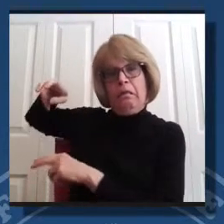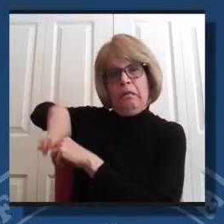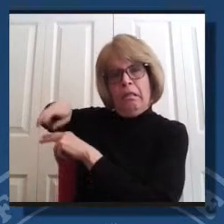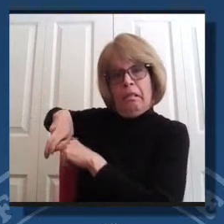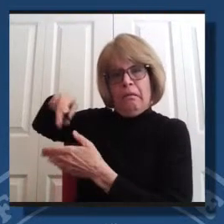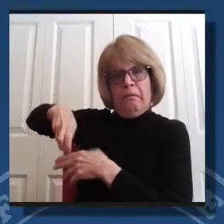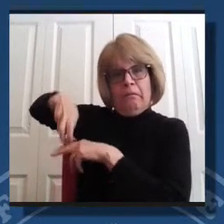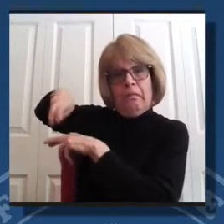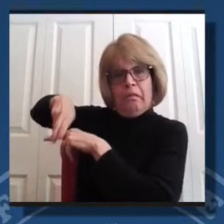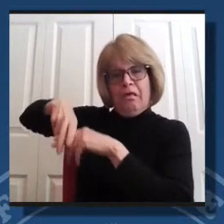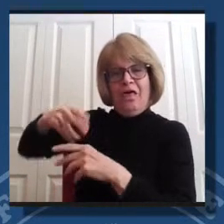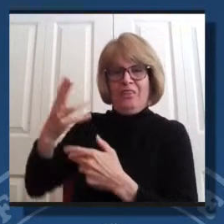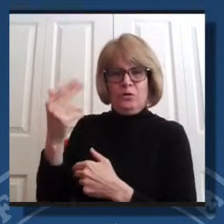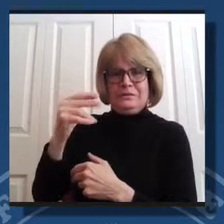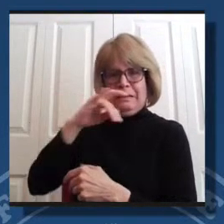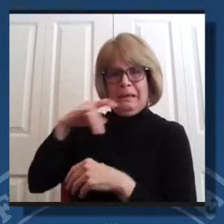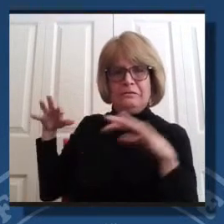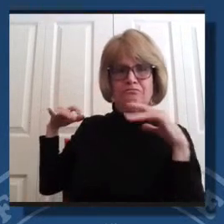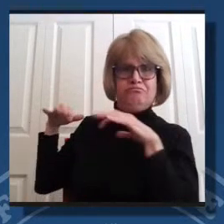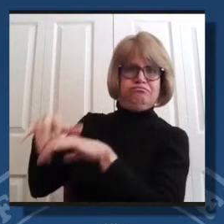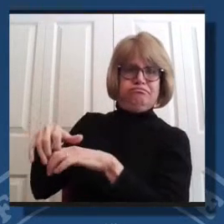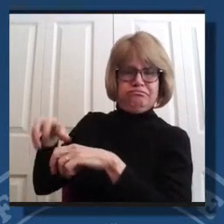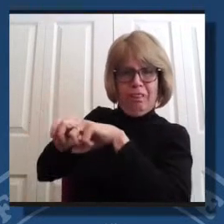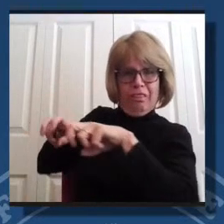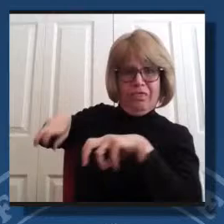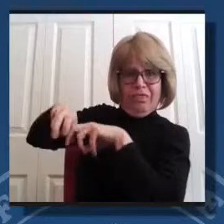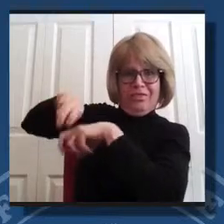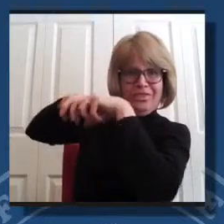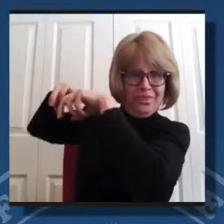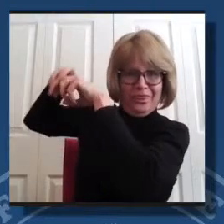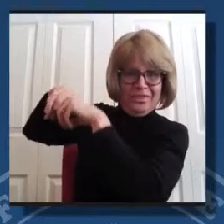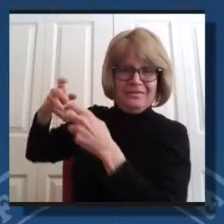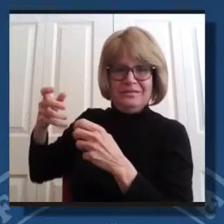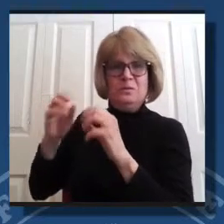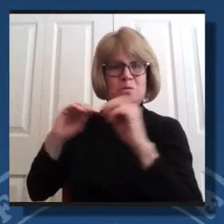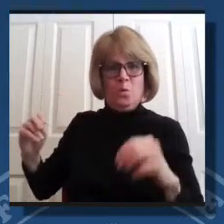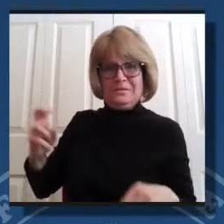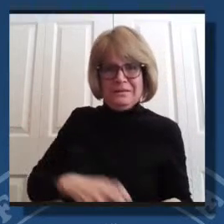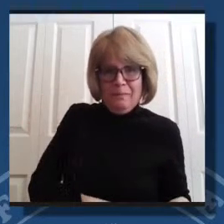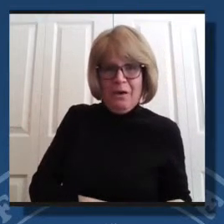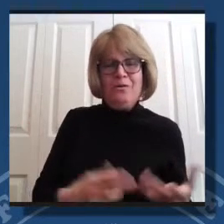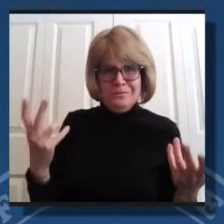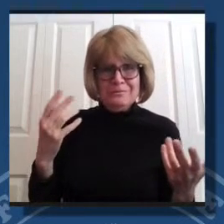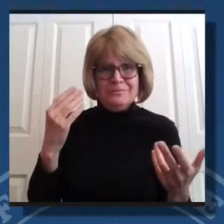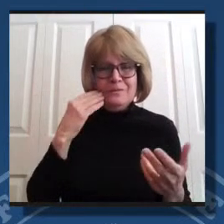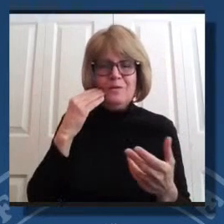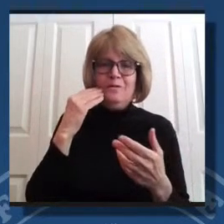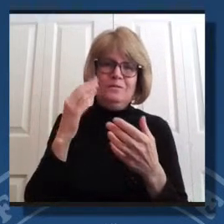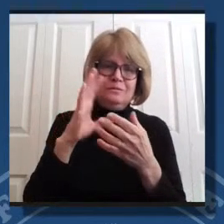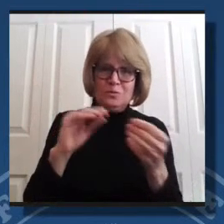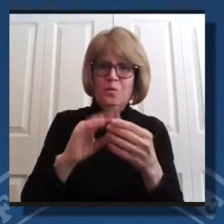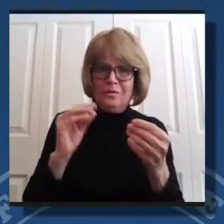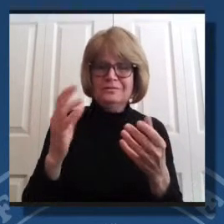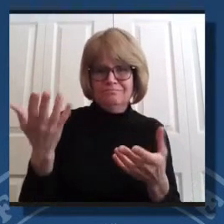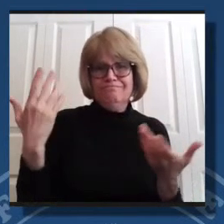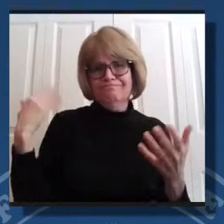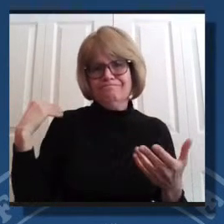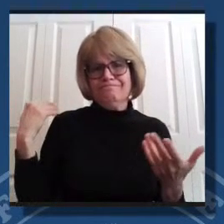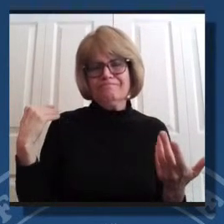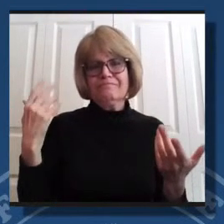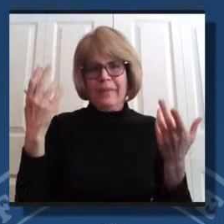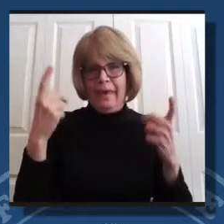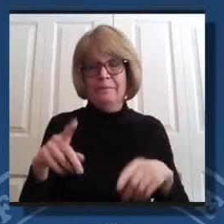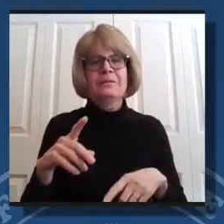with like 13 kids back there, you know, and everyone piled in without a seatbelt. But as Governor Carney